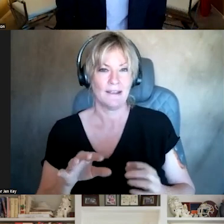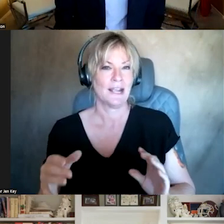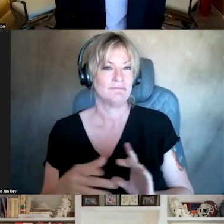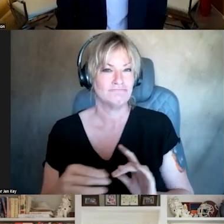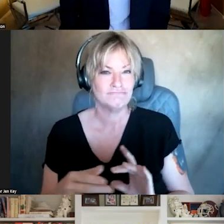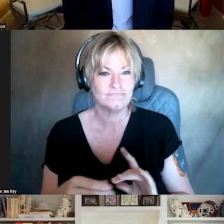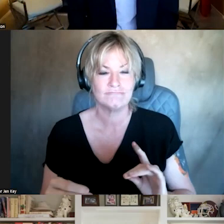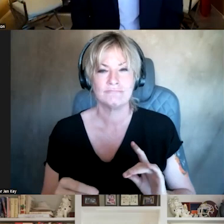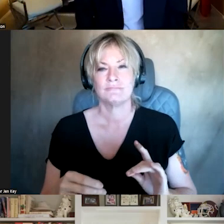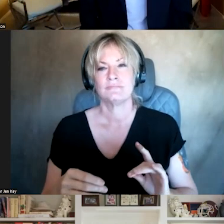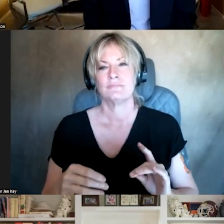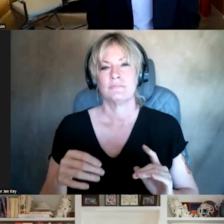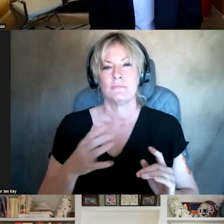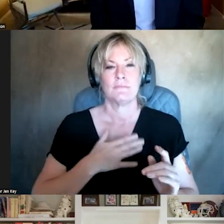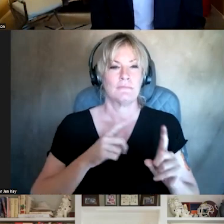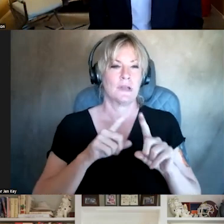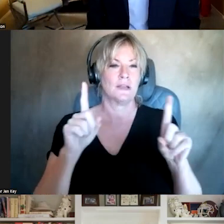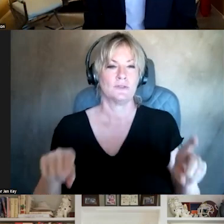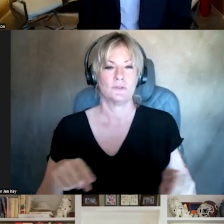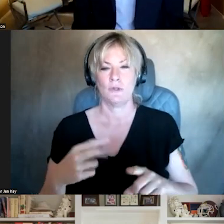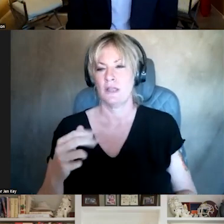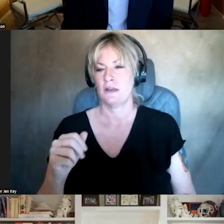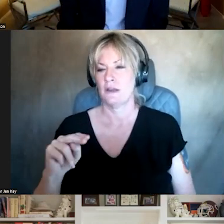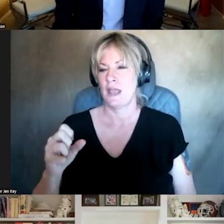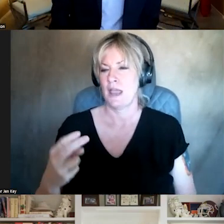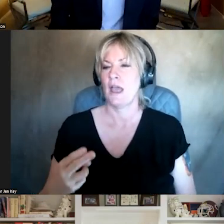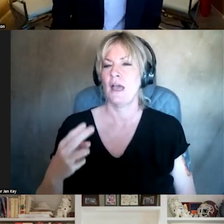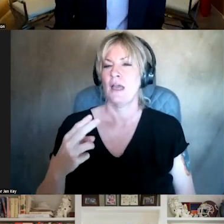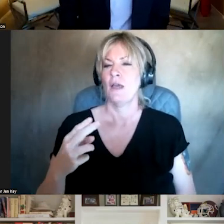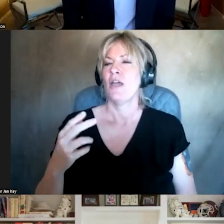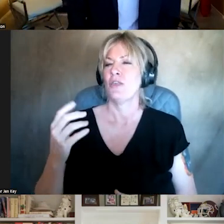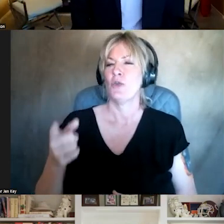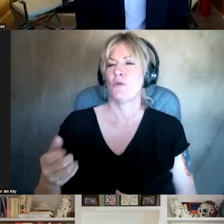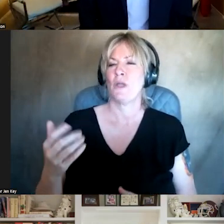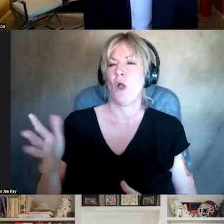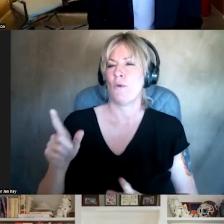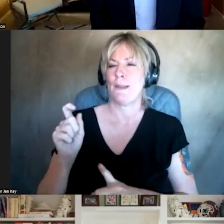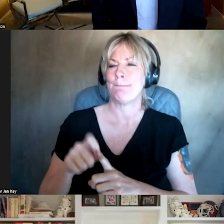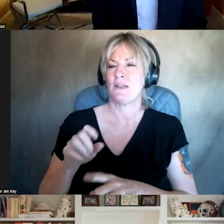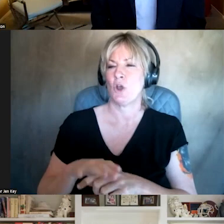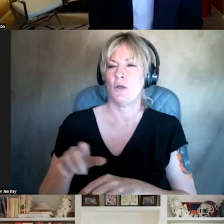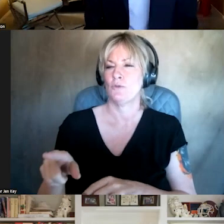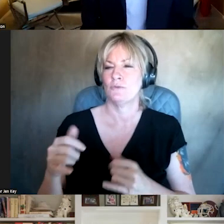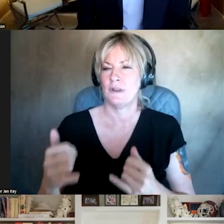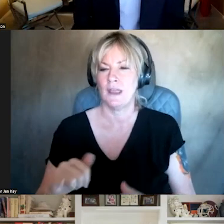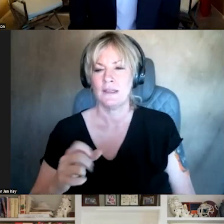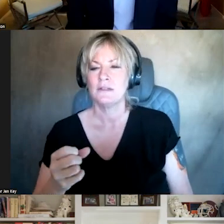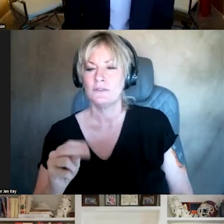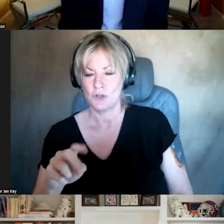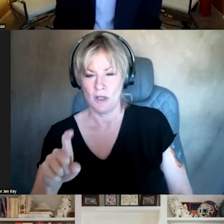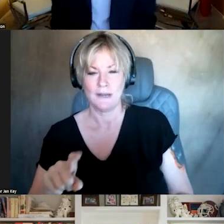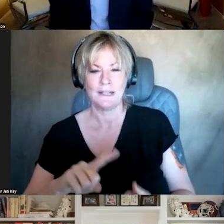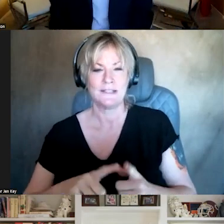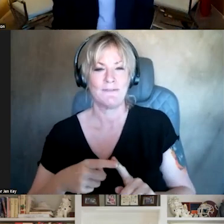I'm looking at my screen here. Hannah Wozolowski, we picked on you already today. And John needs a friend on